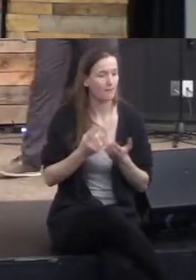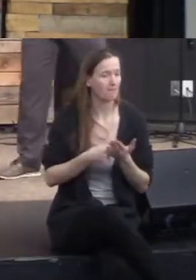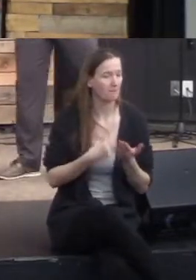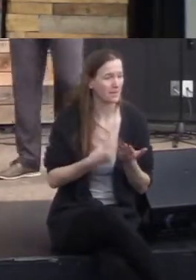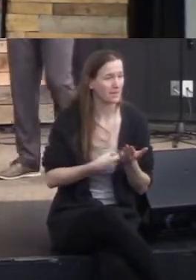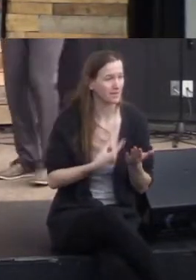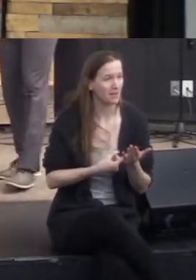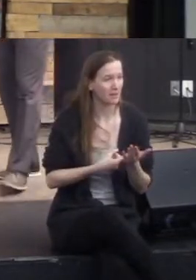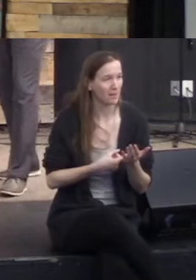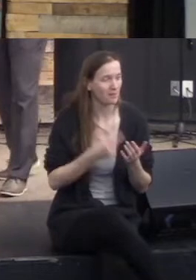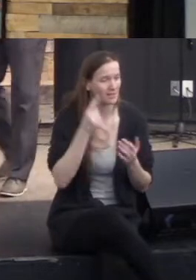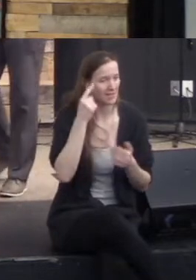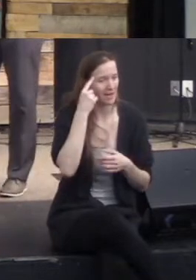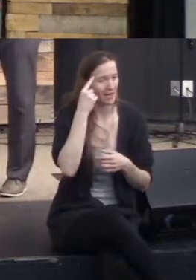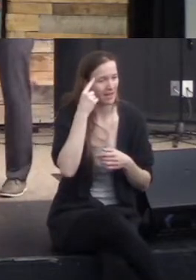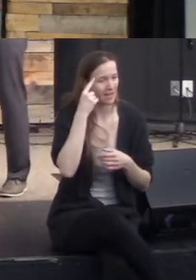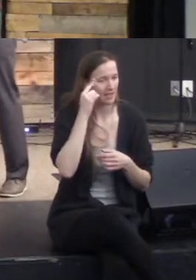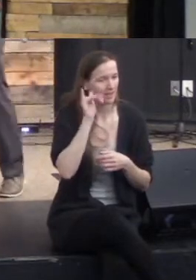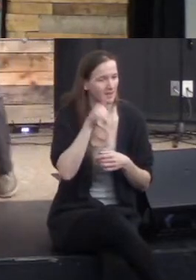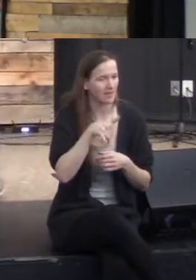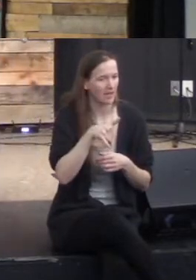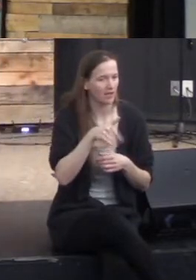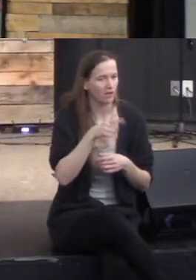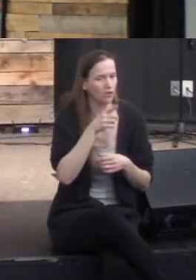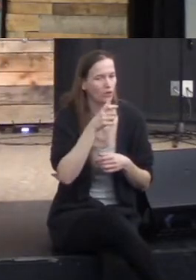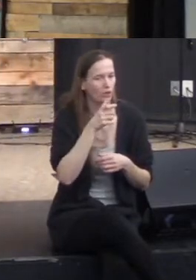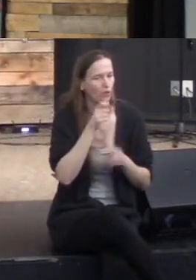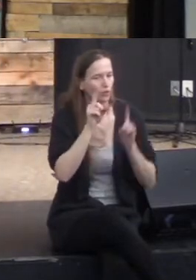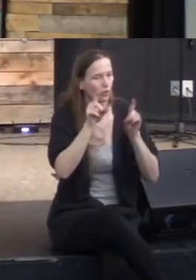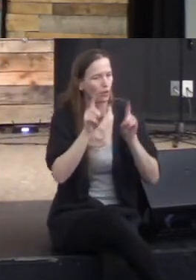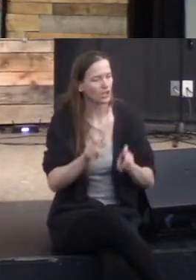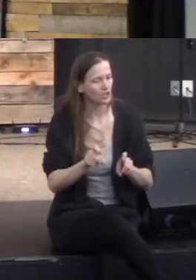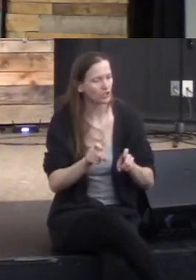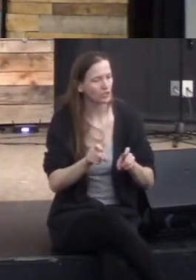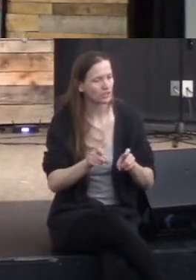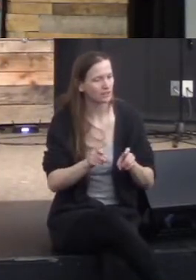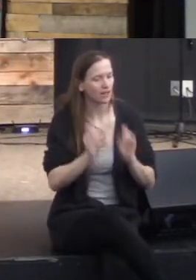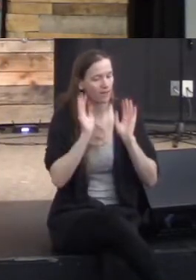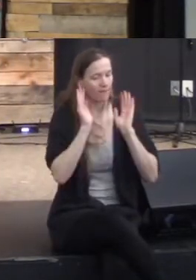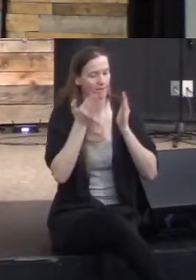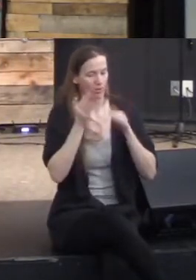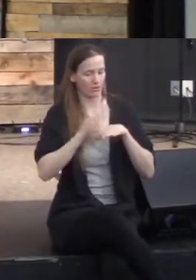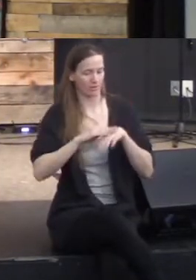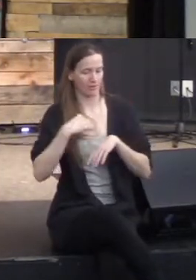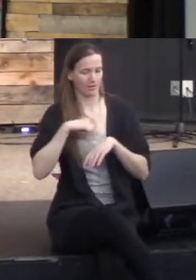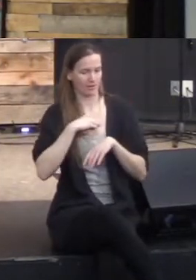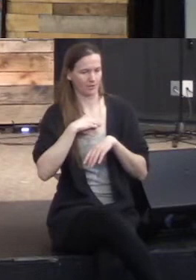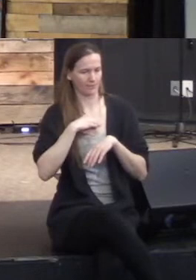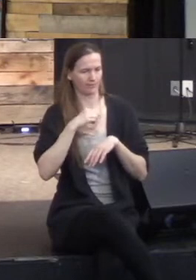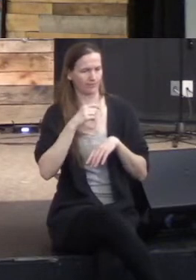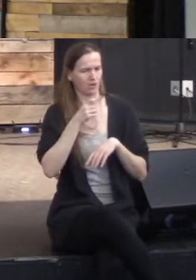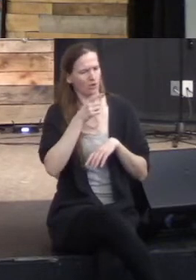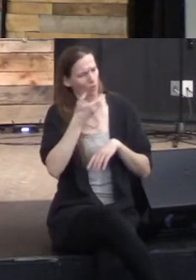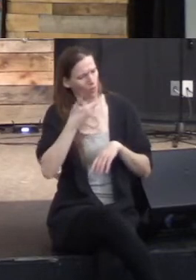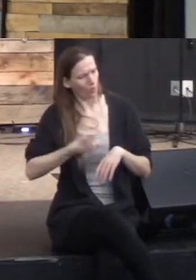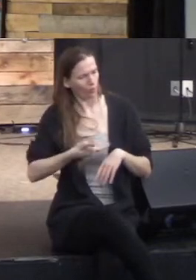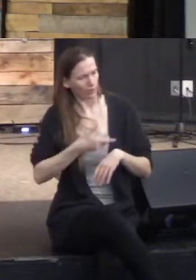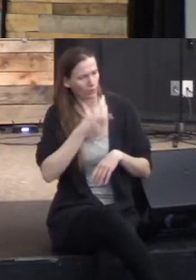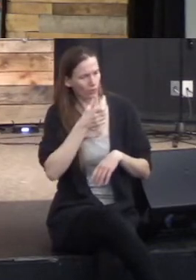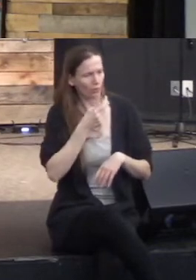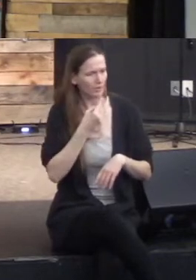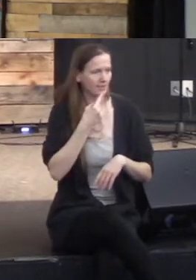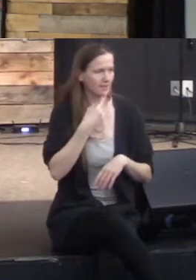us. Who is it? Who are you? Who do you claim to be? Jacob said to his